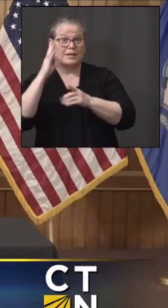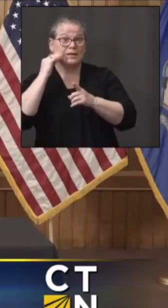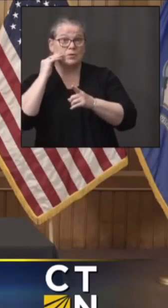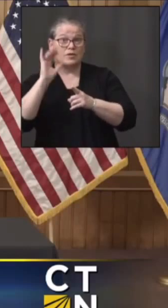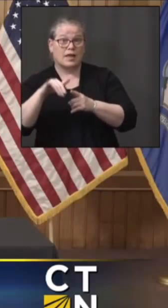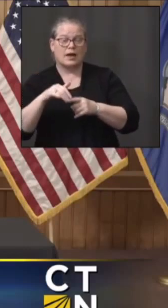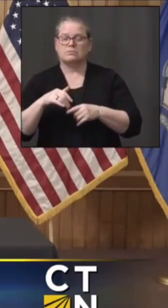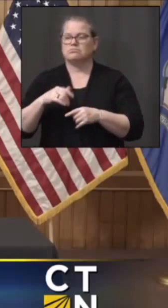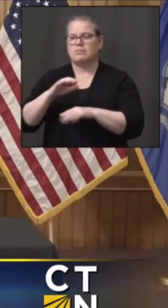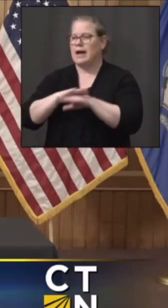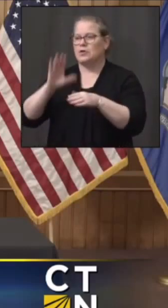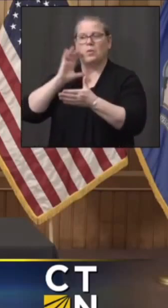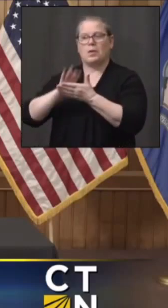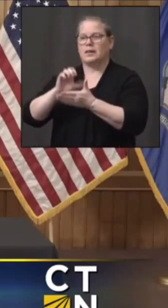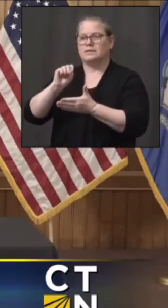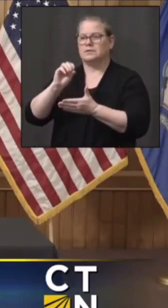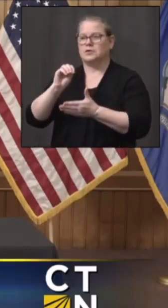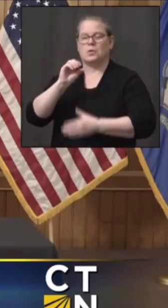NBC Connecticut.